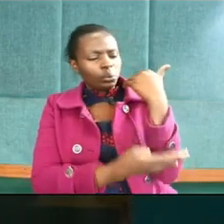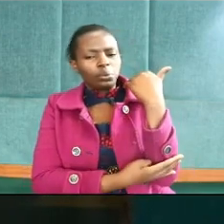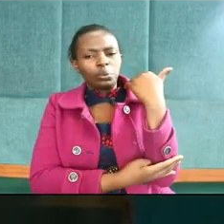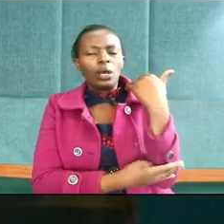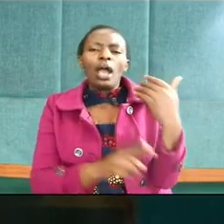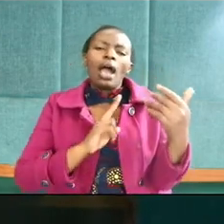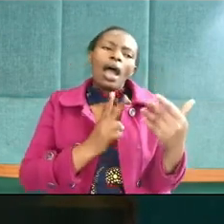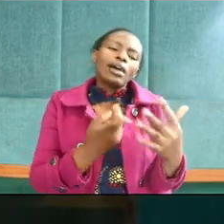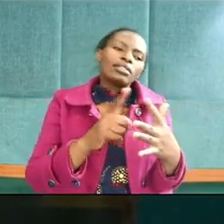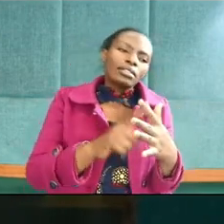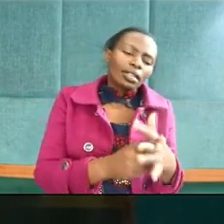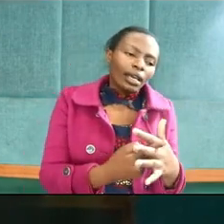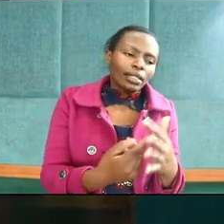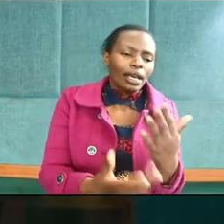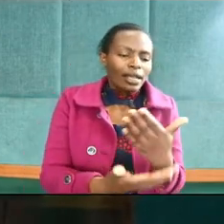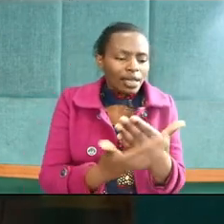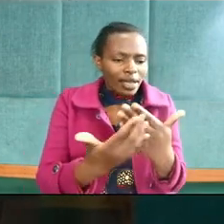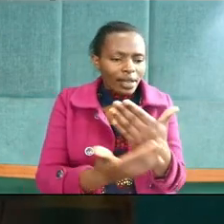nurturing process.